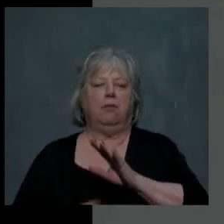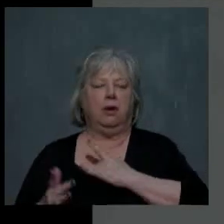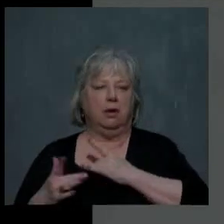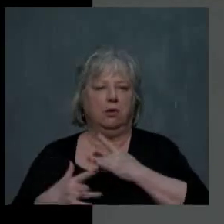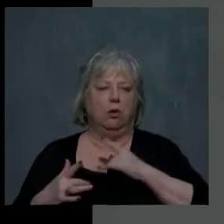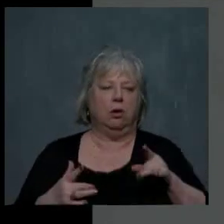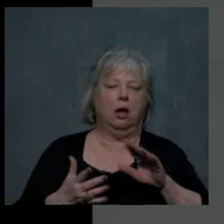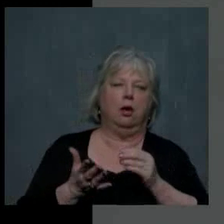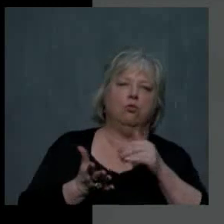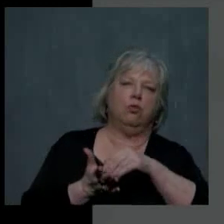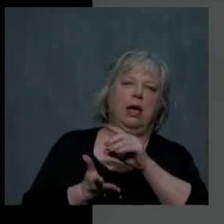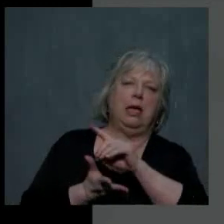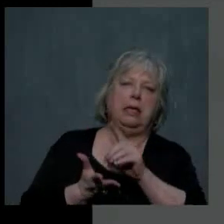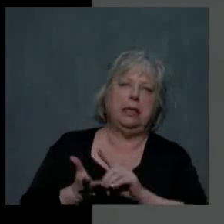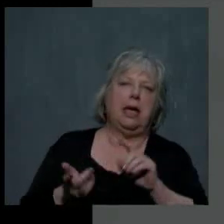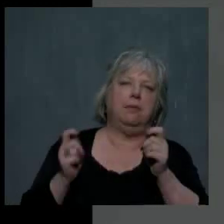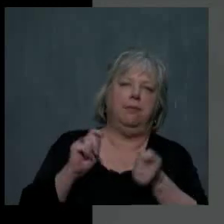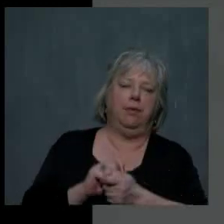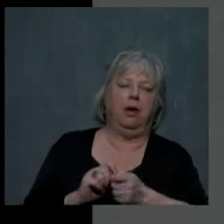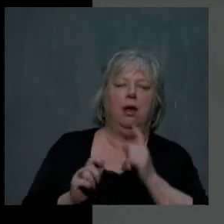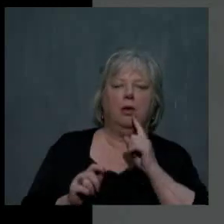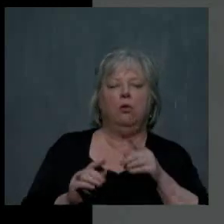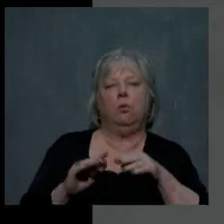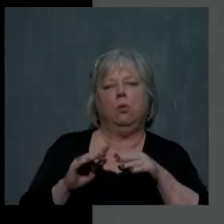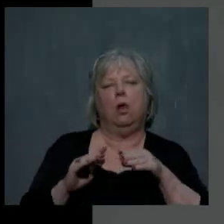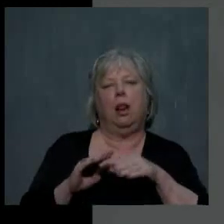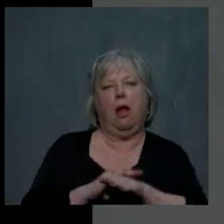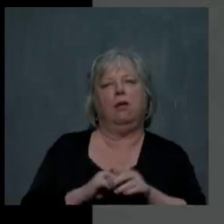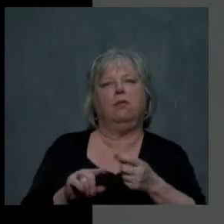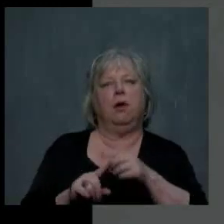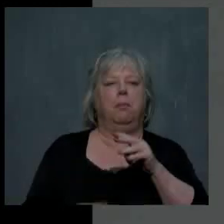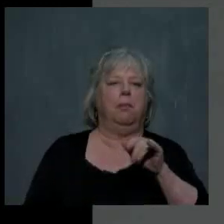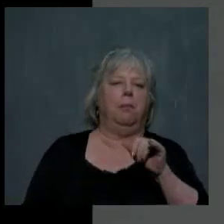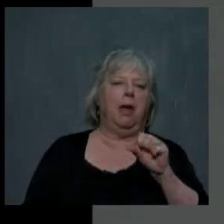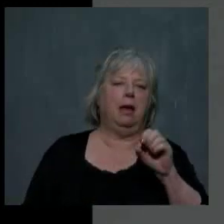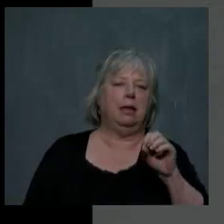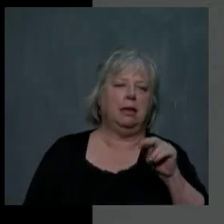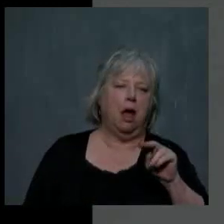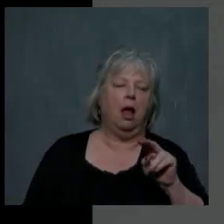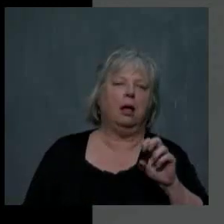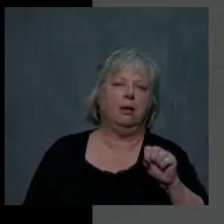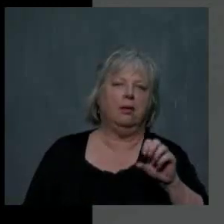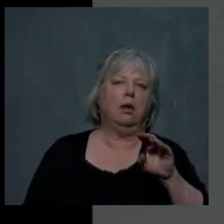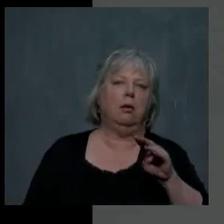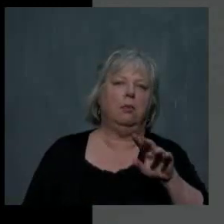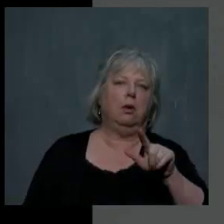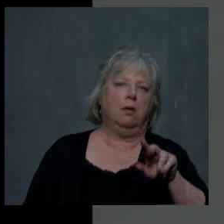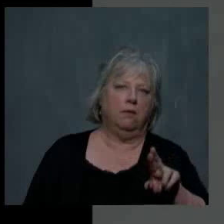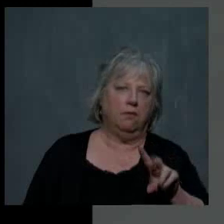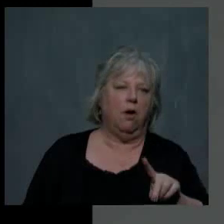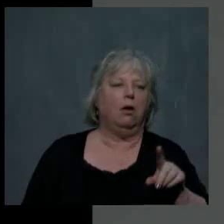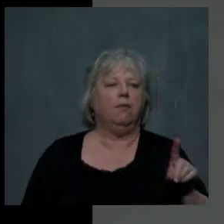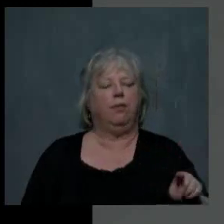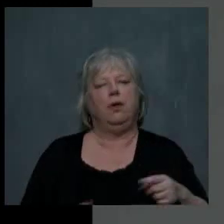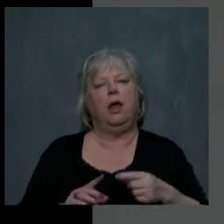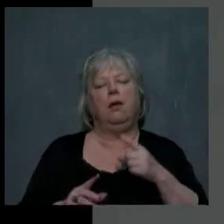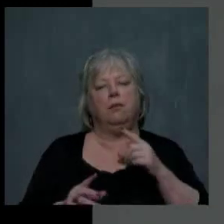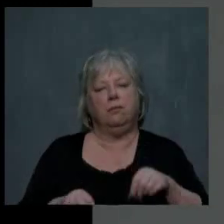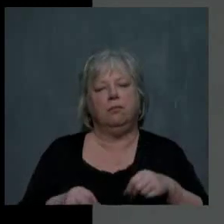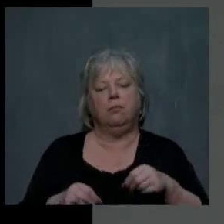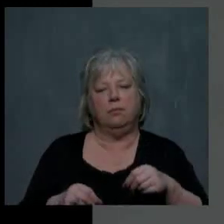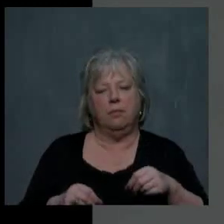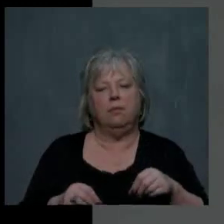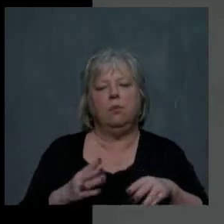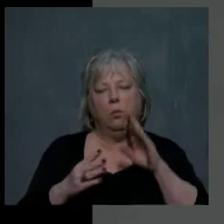to intersect with Masons Boulevard, and has provided staff with a sketch grading and drainage plan. The applicant has also indicated traffic calming measures